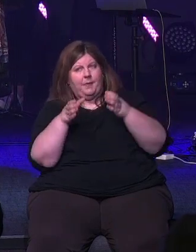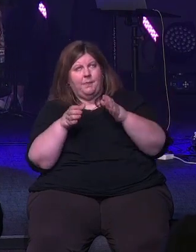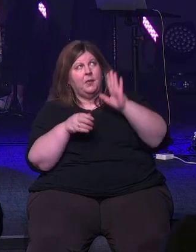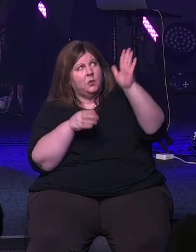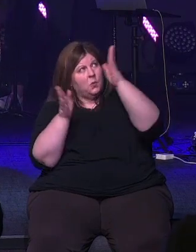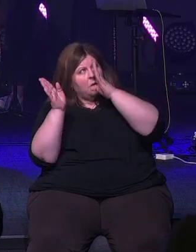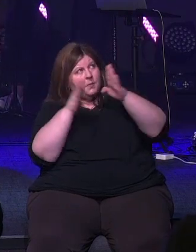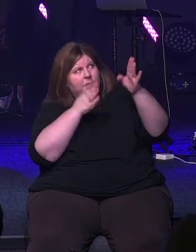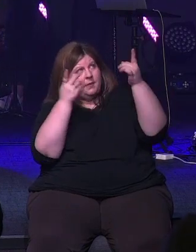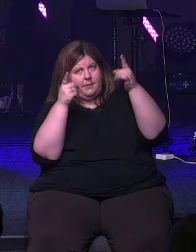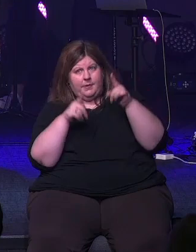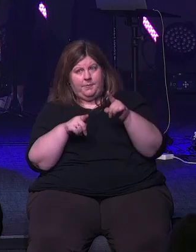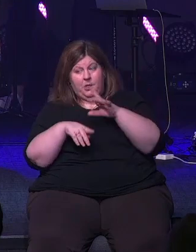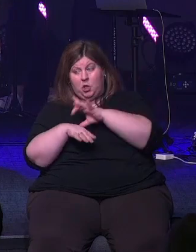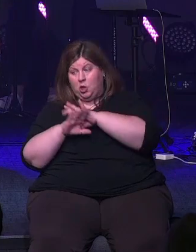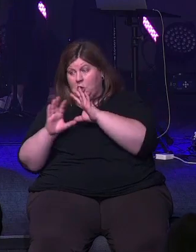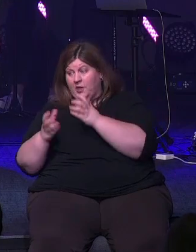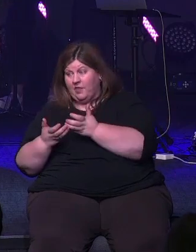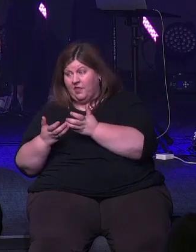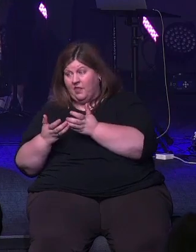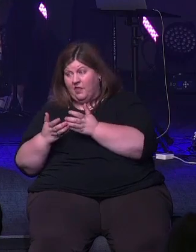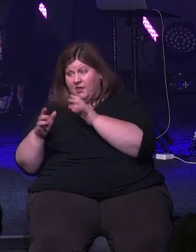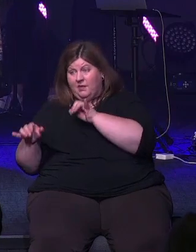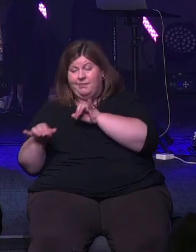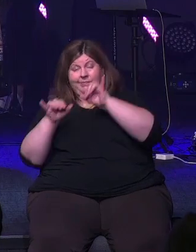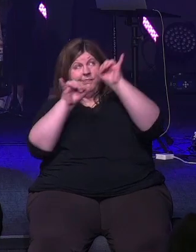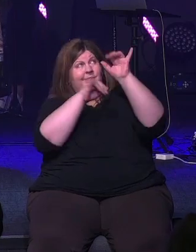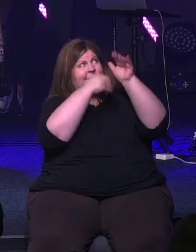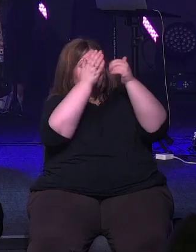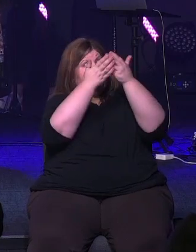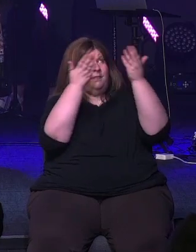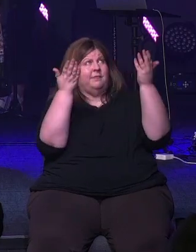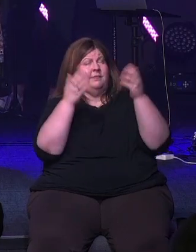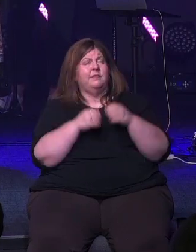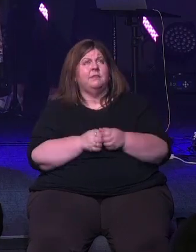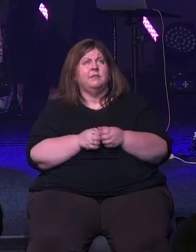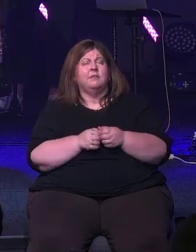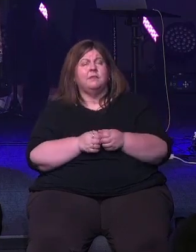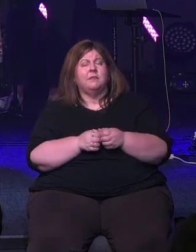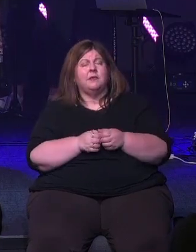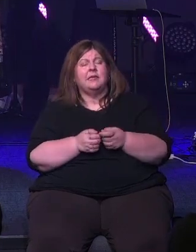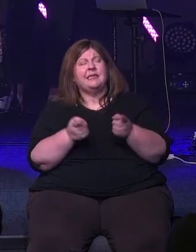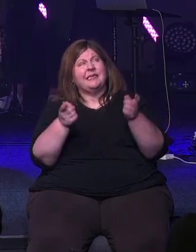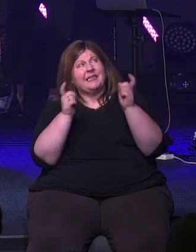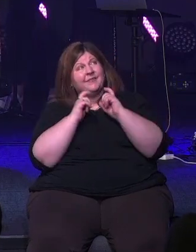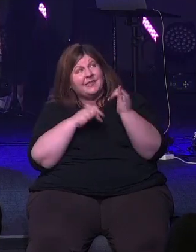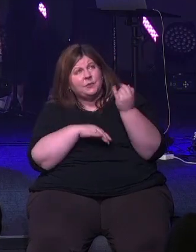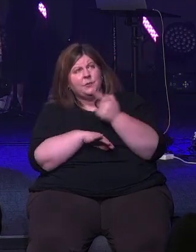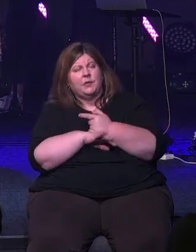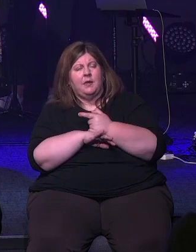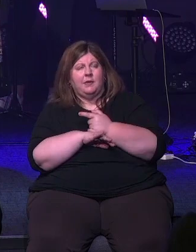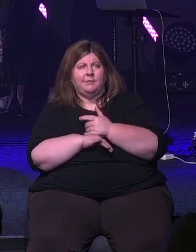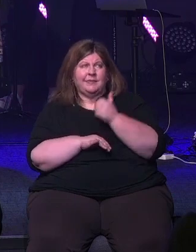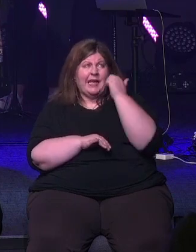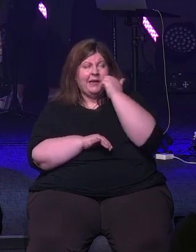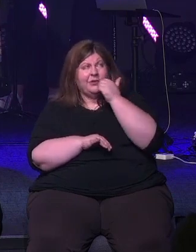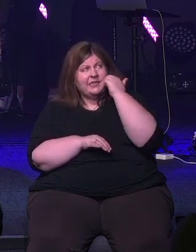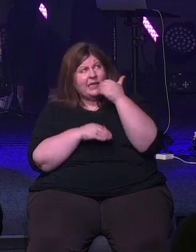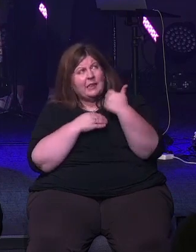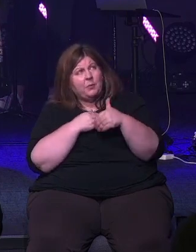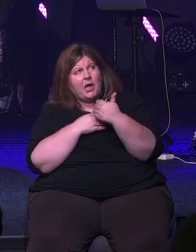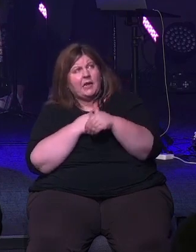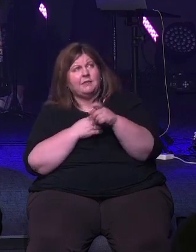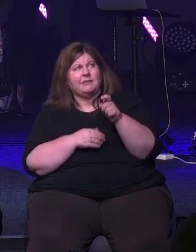done on earth as it is in heaven. Give us today our daily